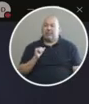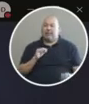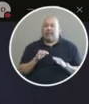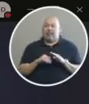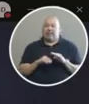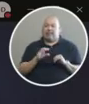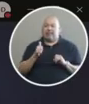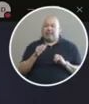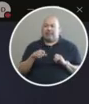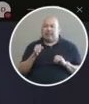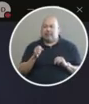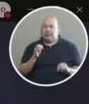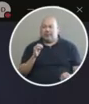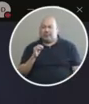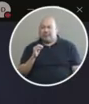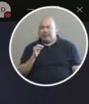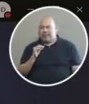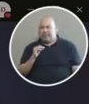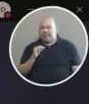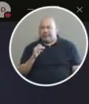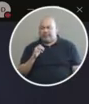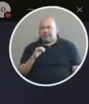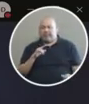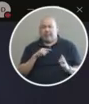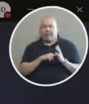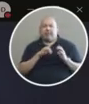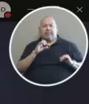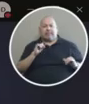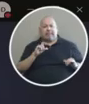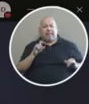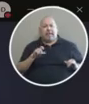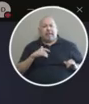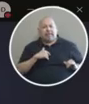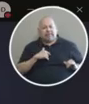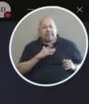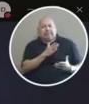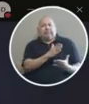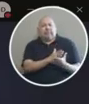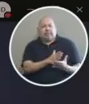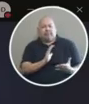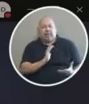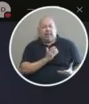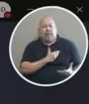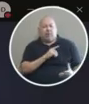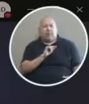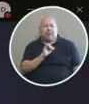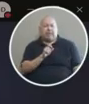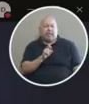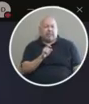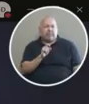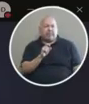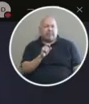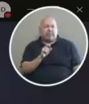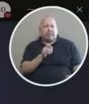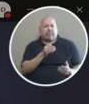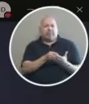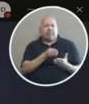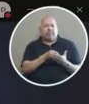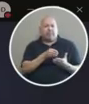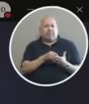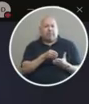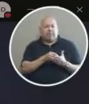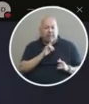less than 10 years. This has got to halt. Our tax money,